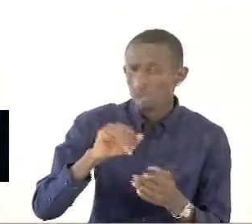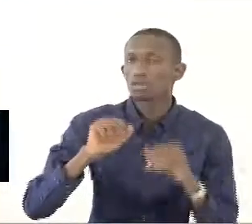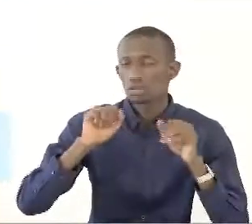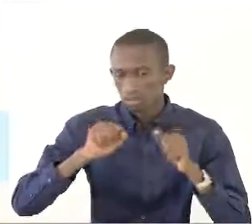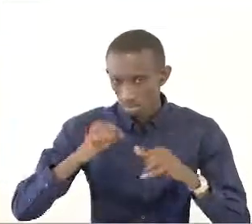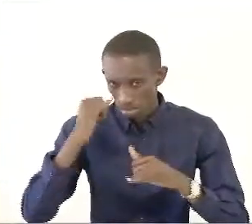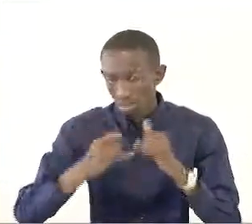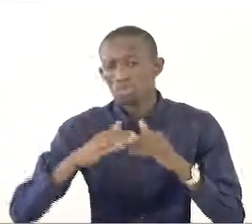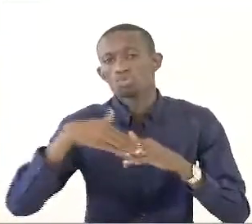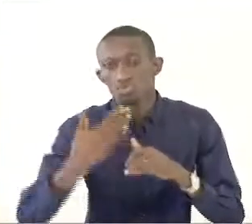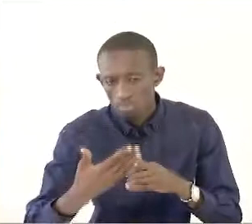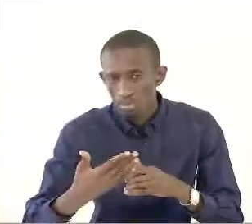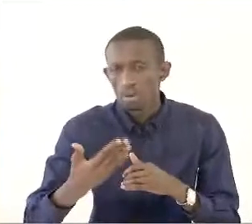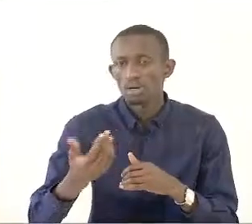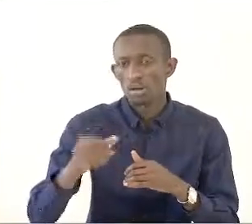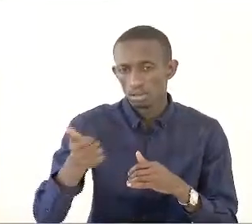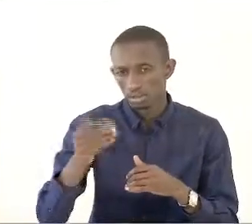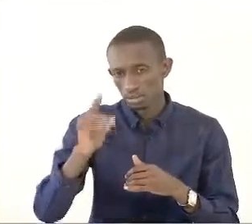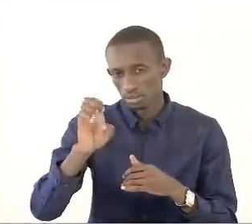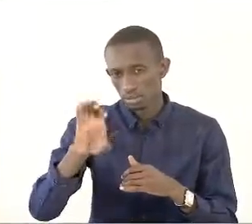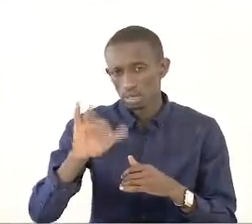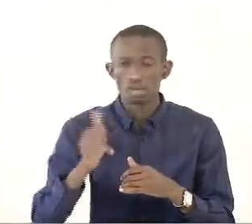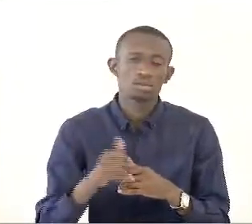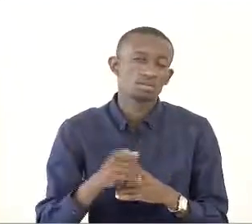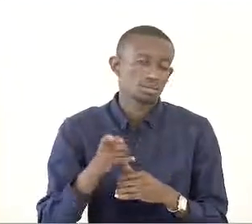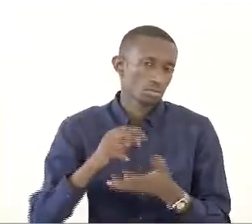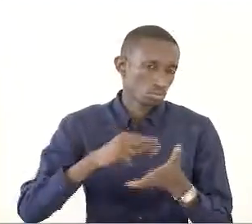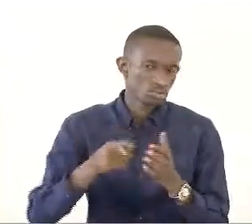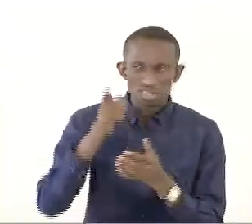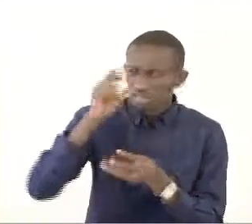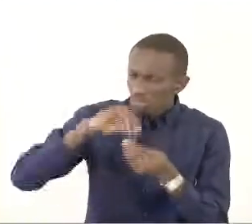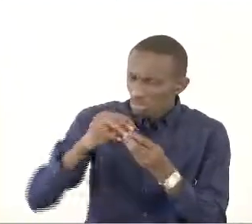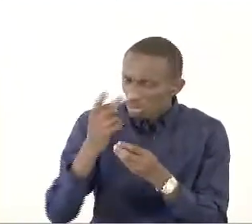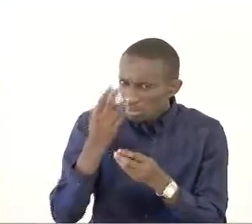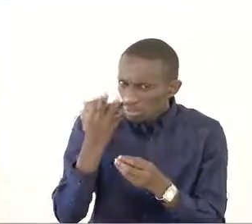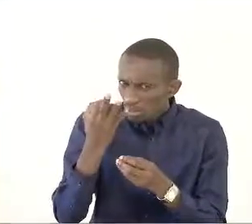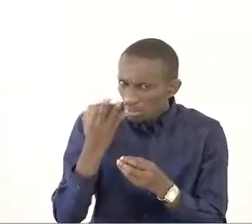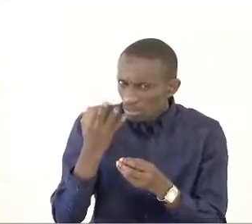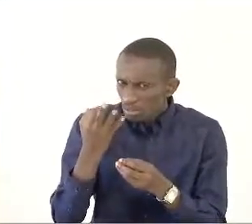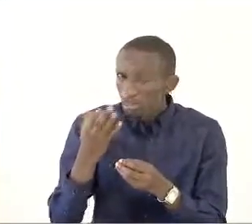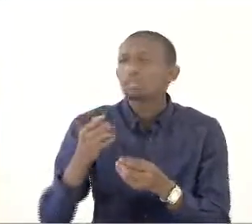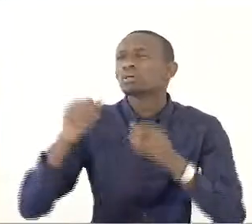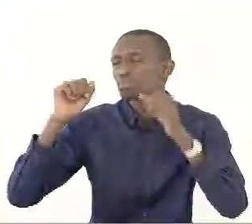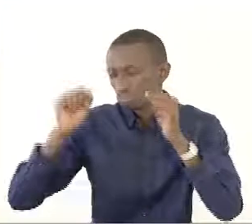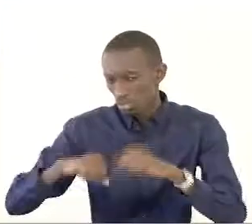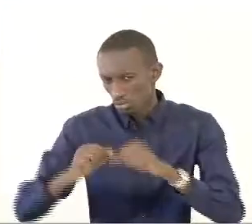It means that this number 3 may decay, or number 1 may